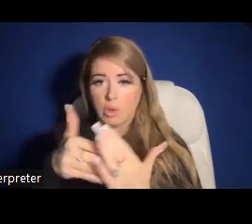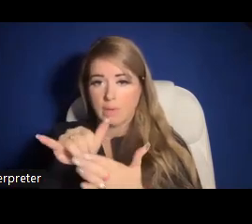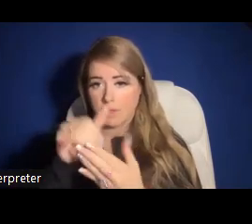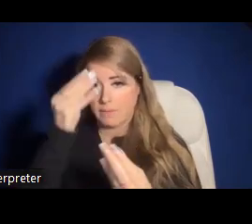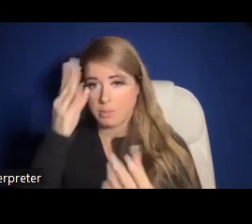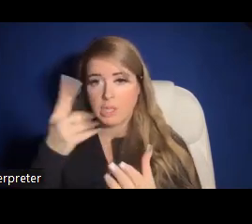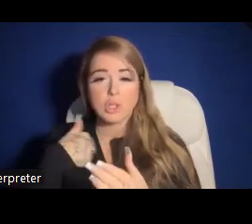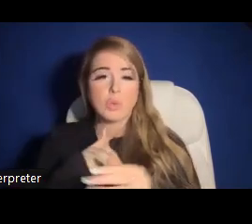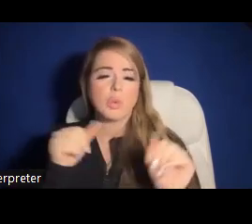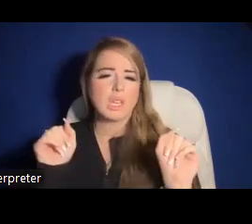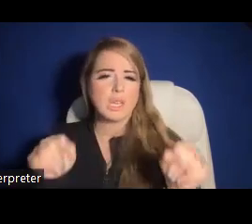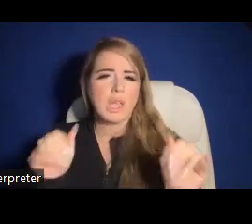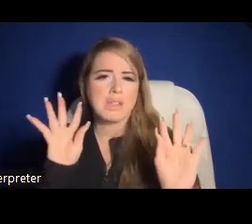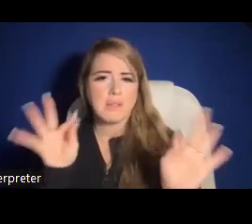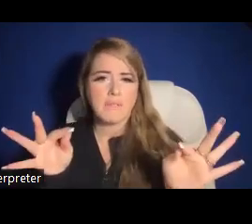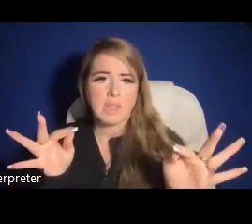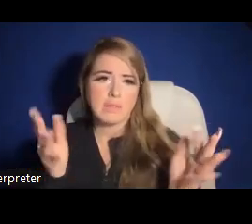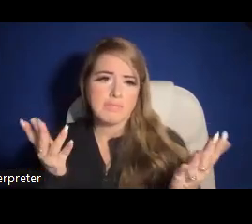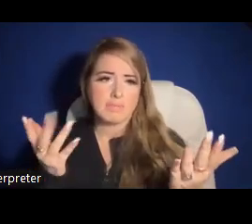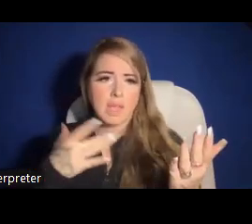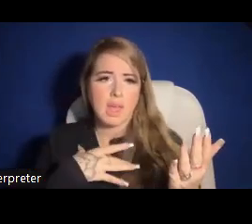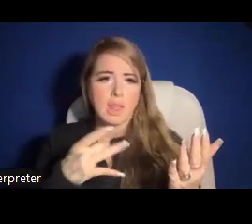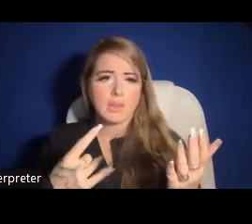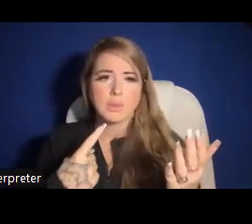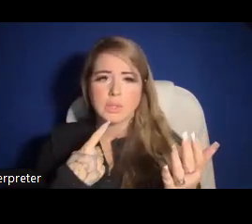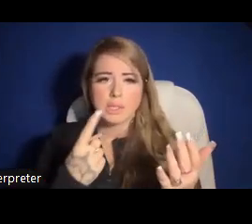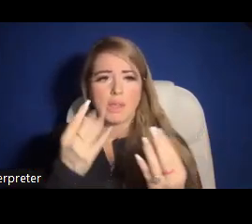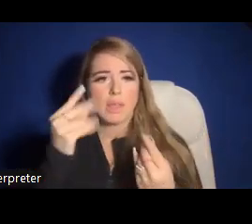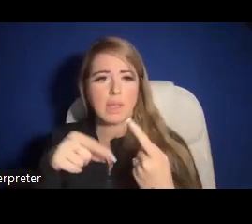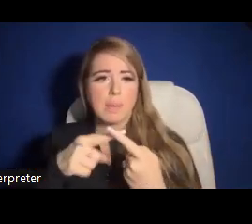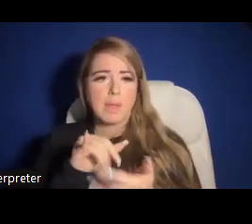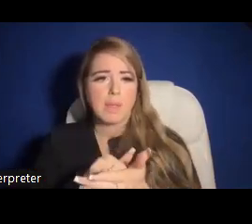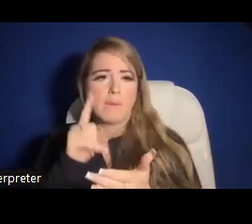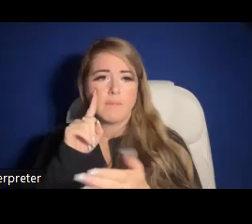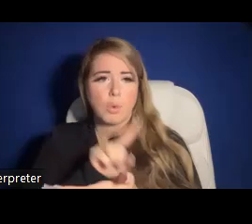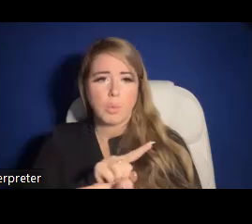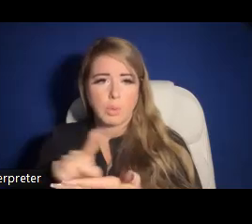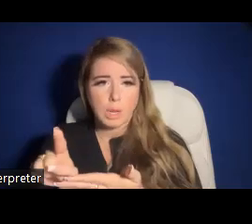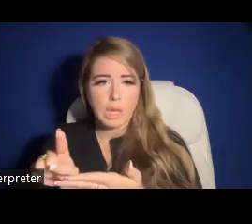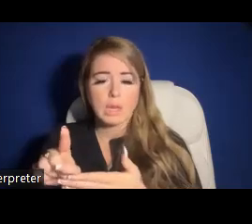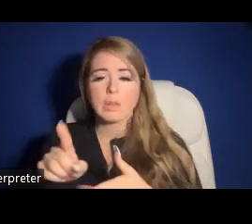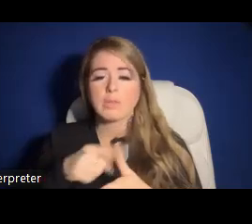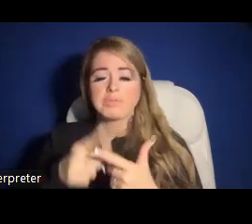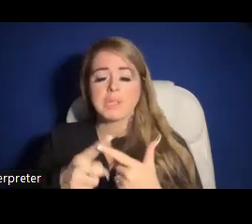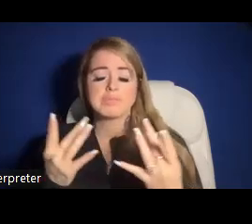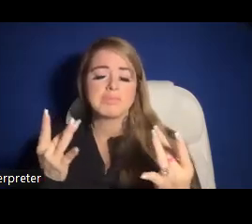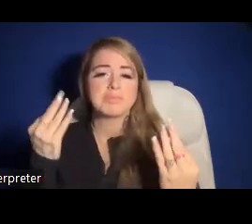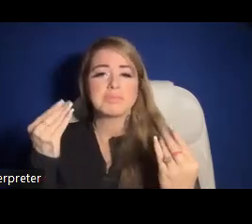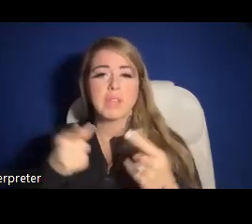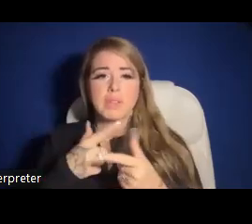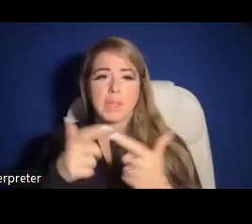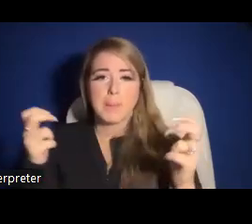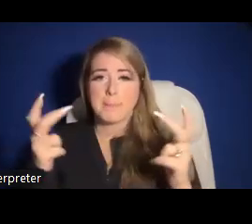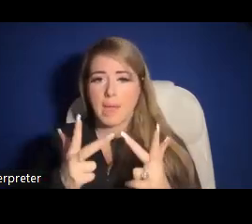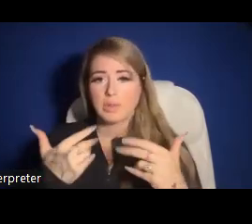then we can just kind of, I don't know, I like to say, you know, think on that for a week, meditate on that for a week, and then come back